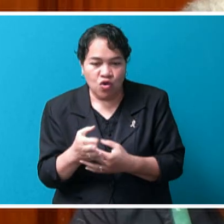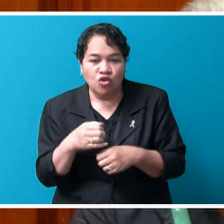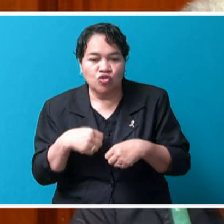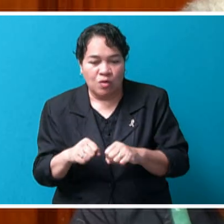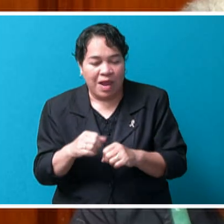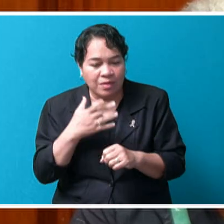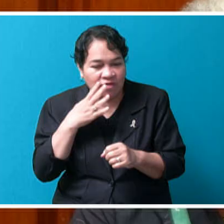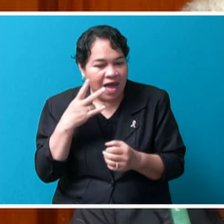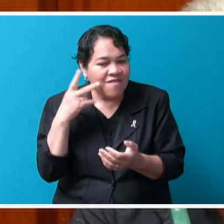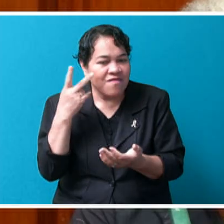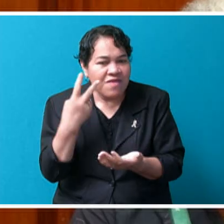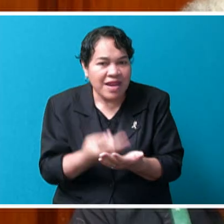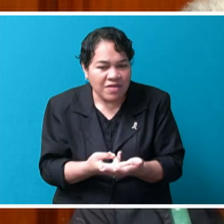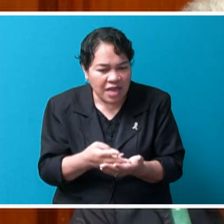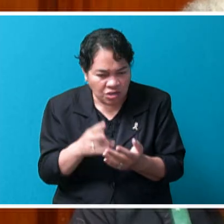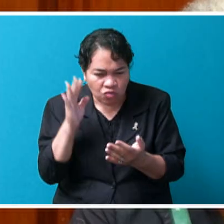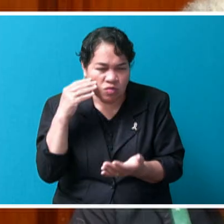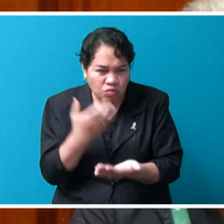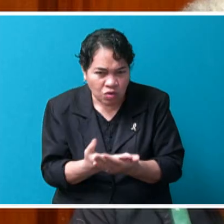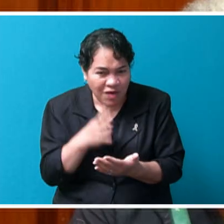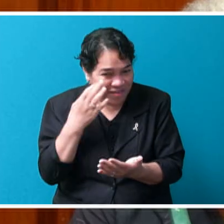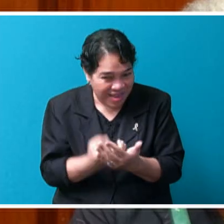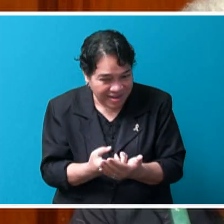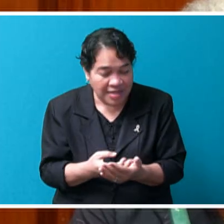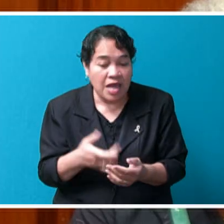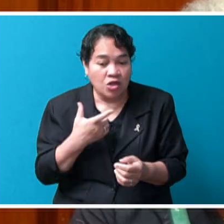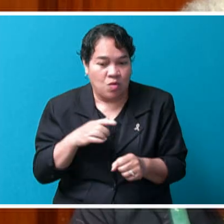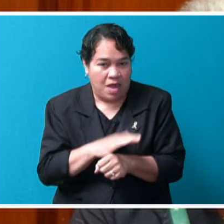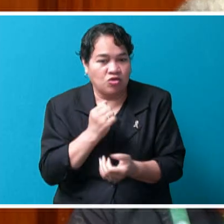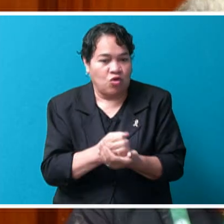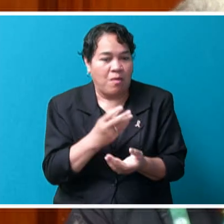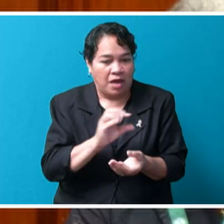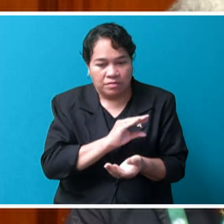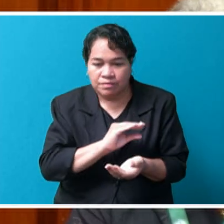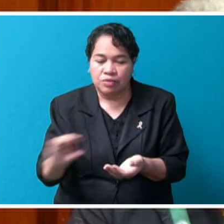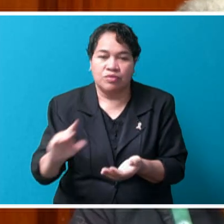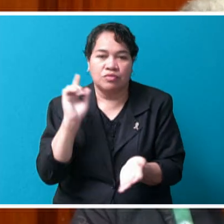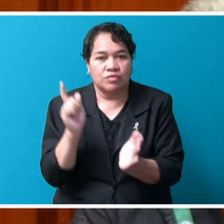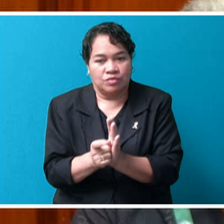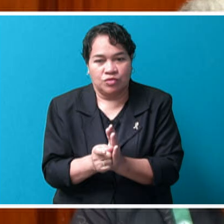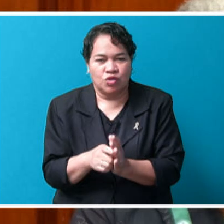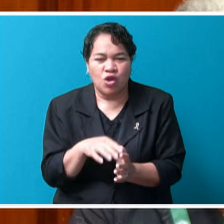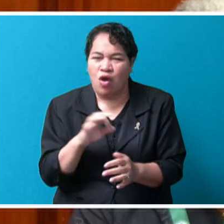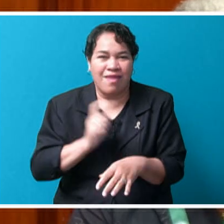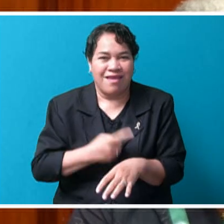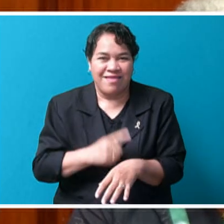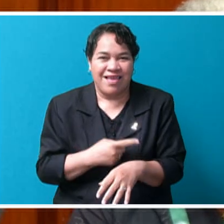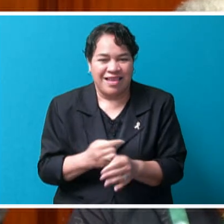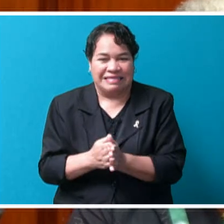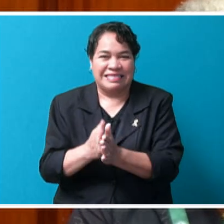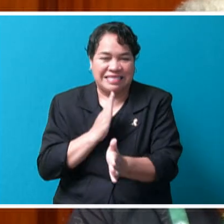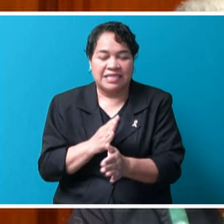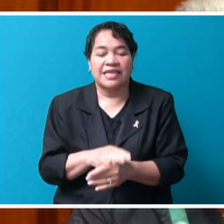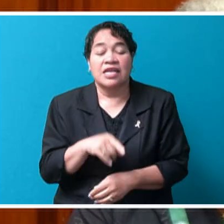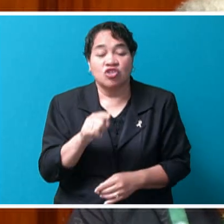ensure business receive their refunds efficiently and without delay. Under standard